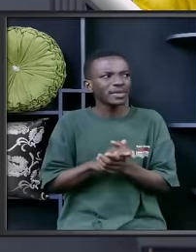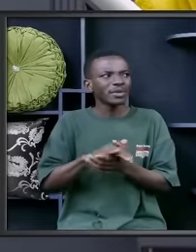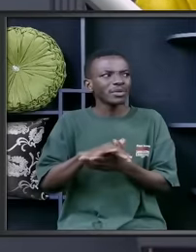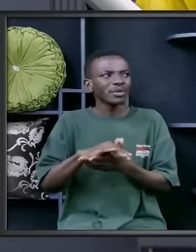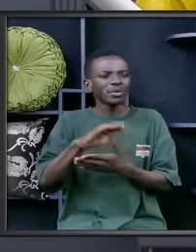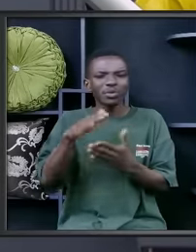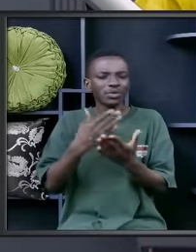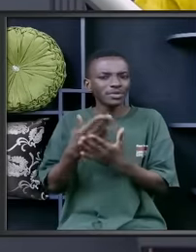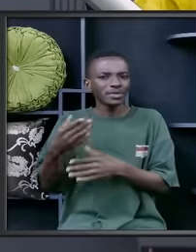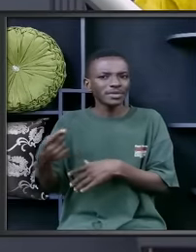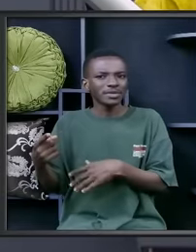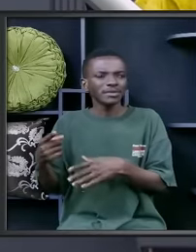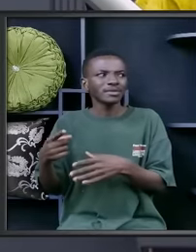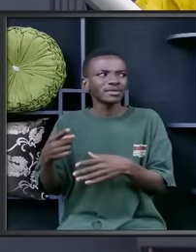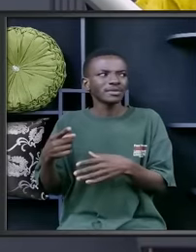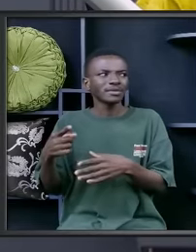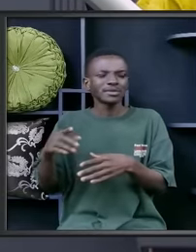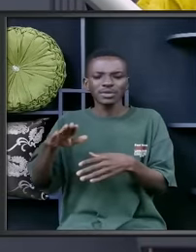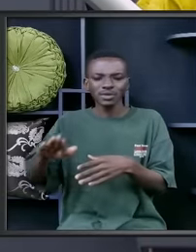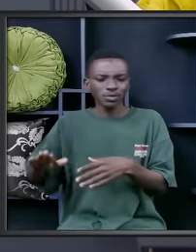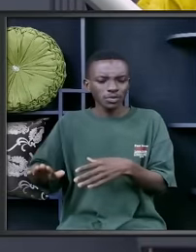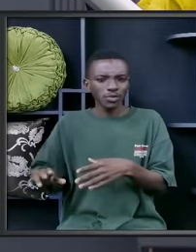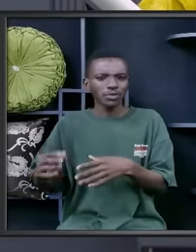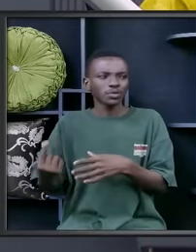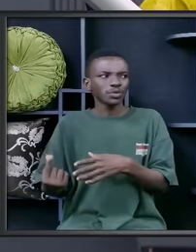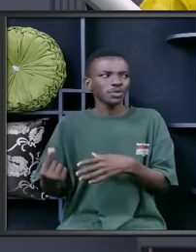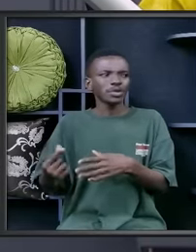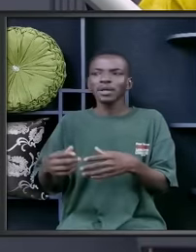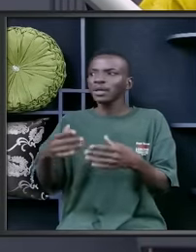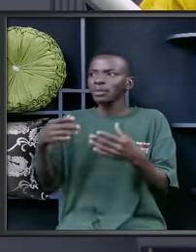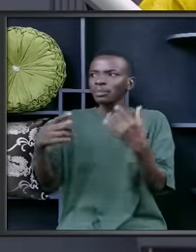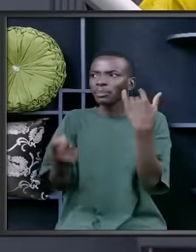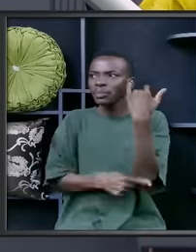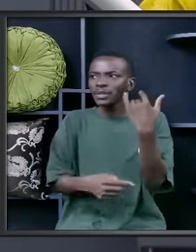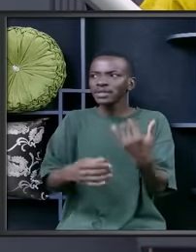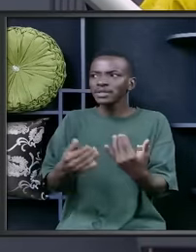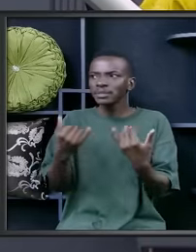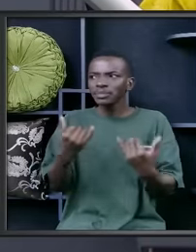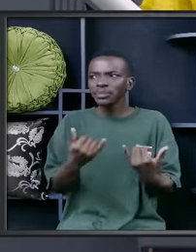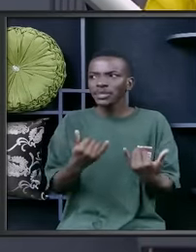this while wait these children be small. If they beat you in presence of my children,